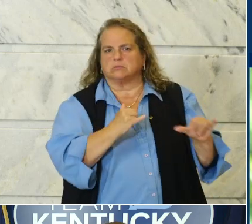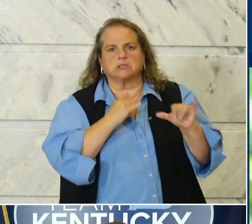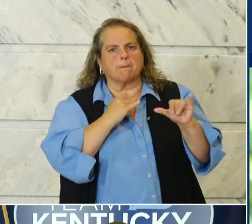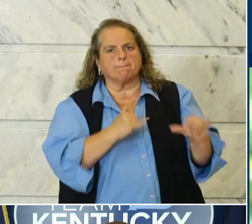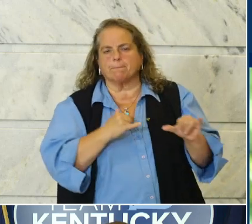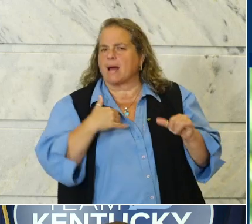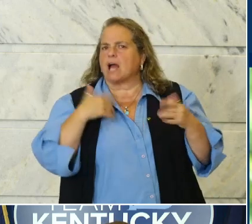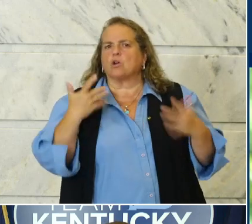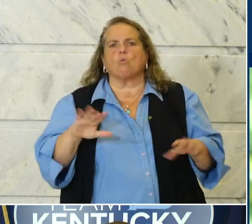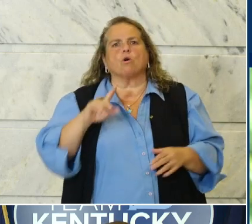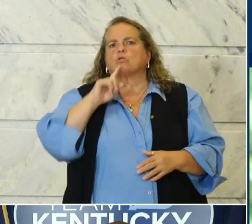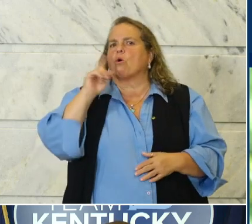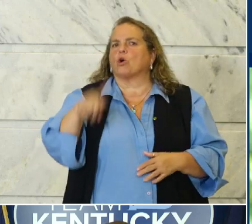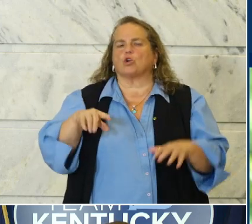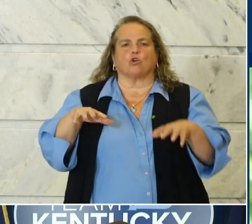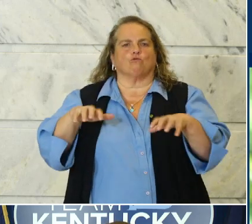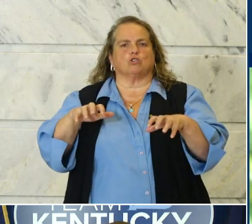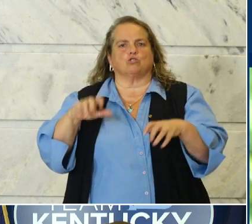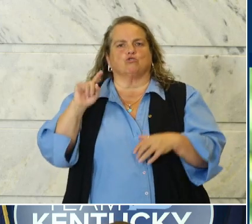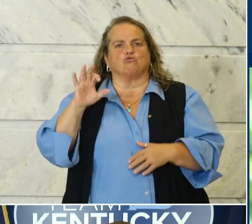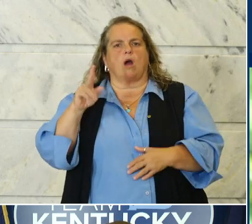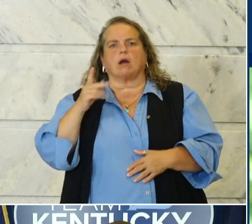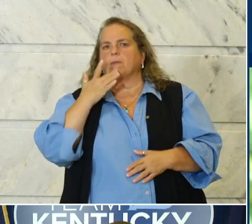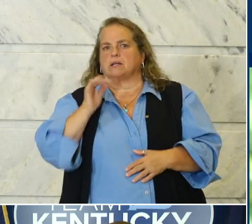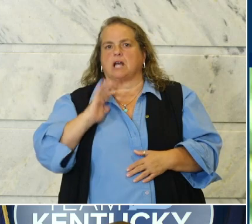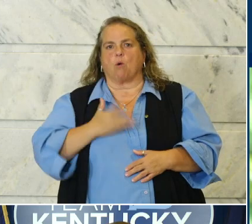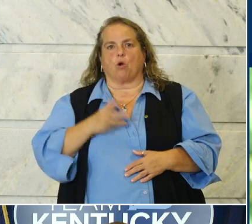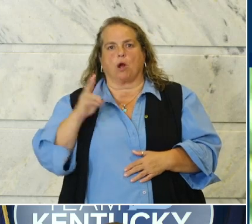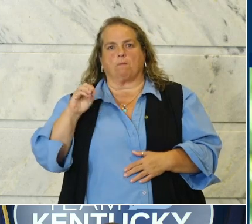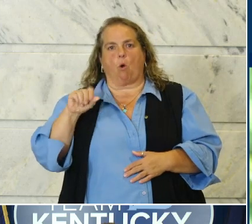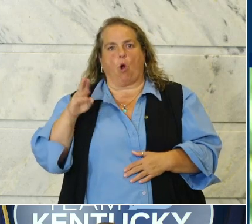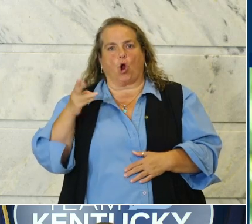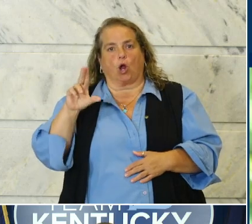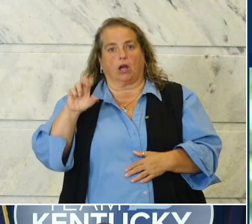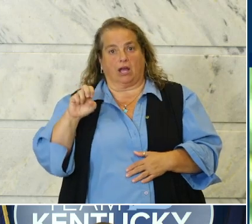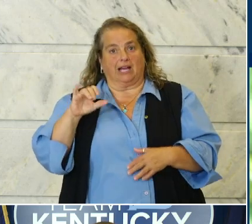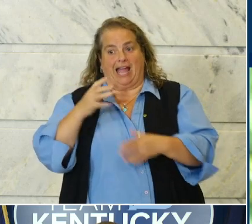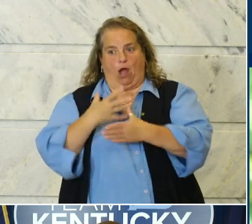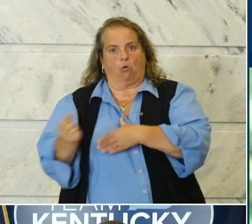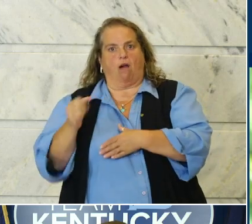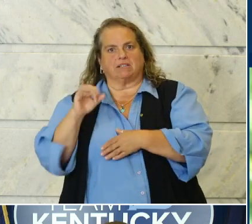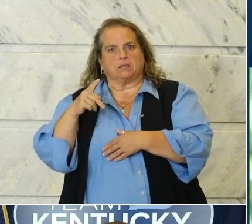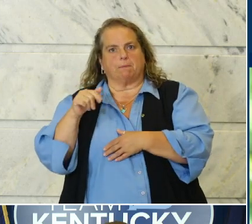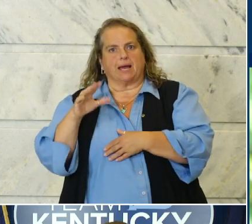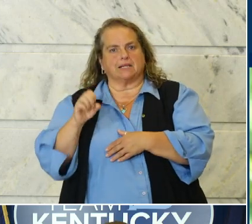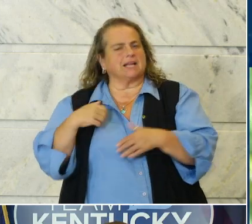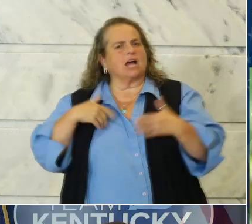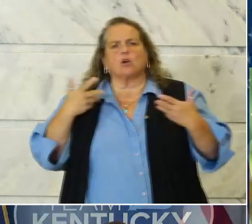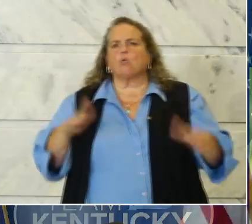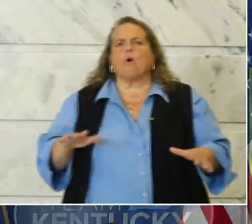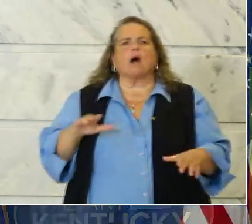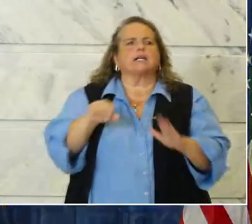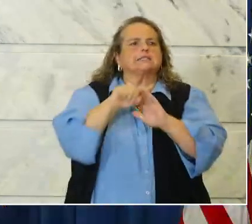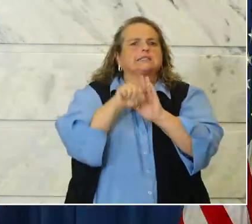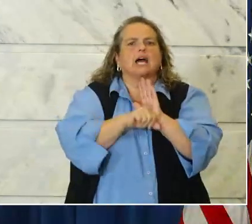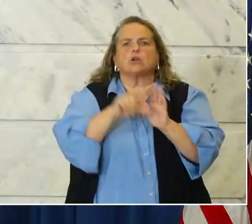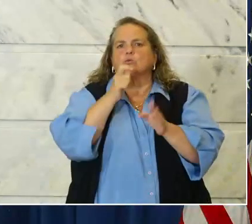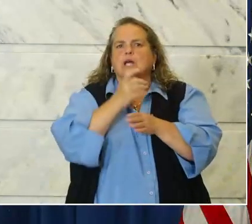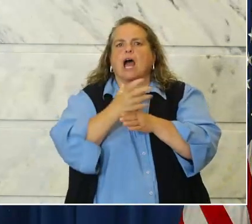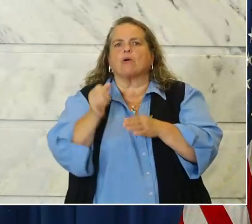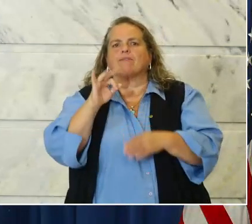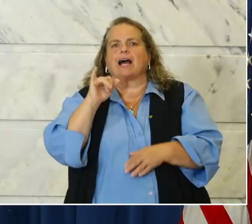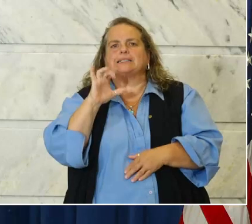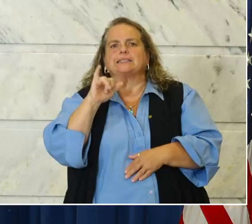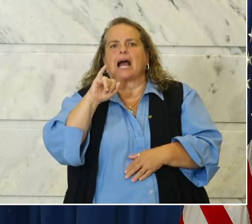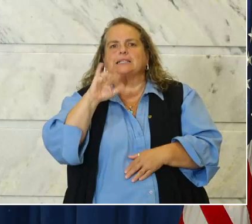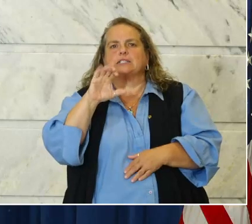one of these freezer trucks because our morgues run out of space. I don't want to be a state that runs out of ICU beds and one of your loved